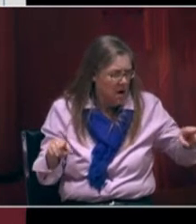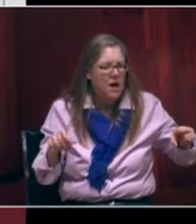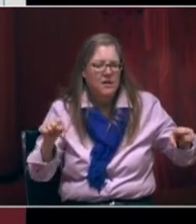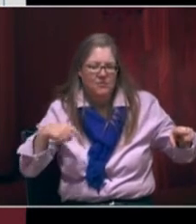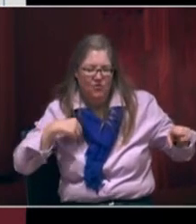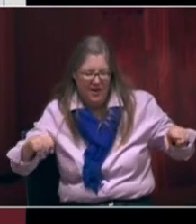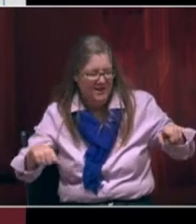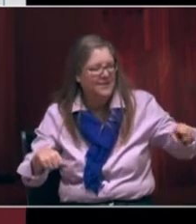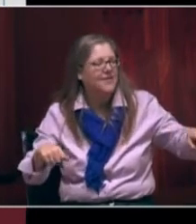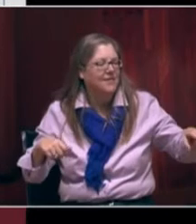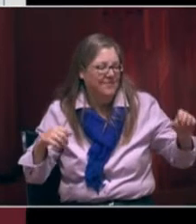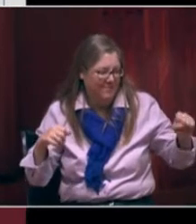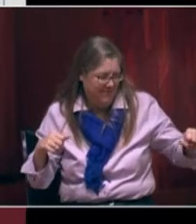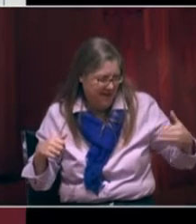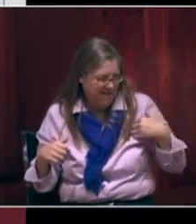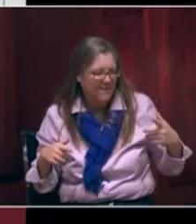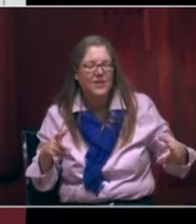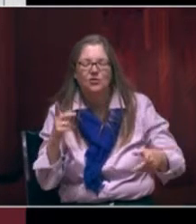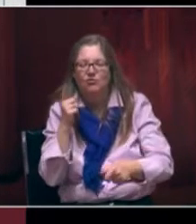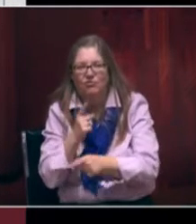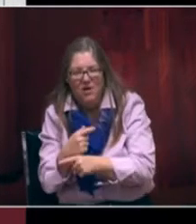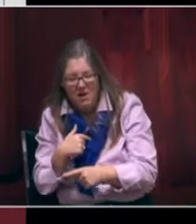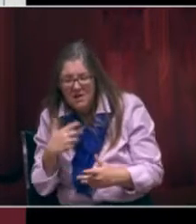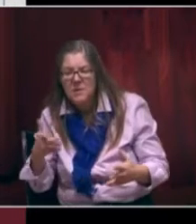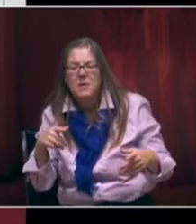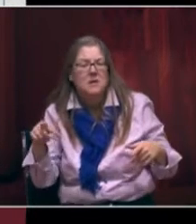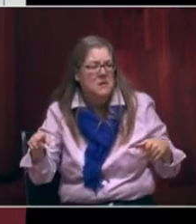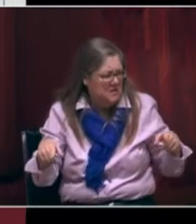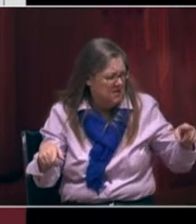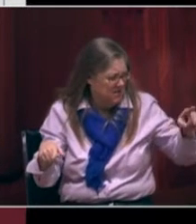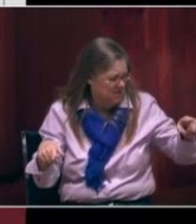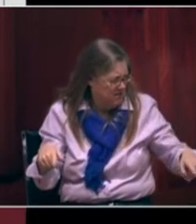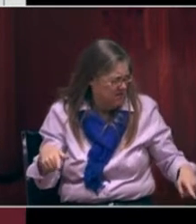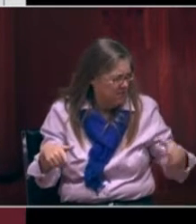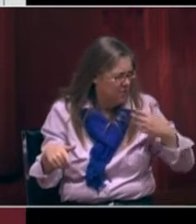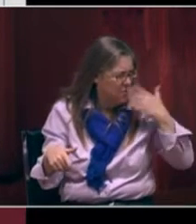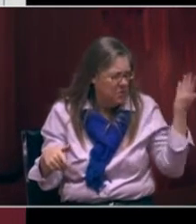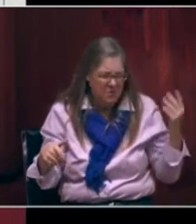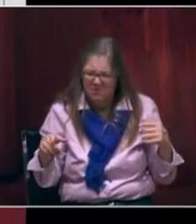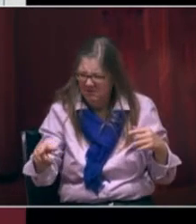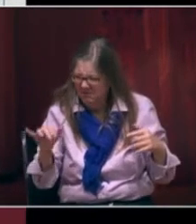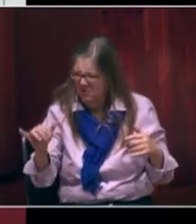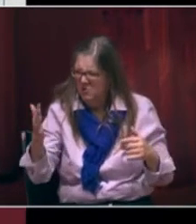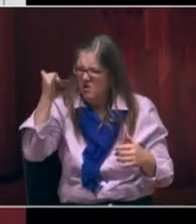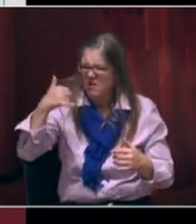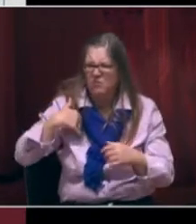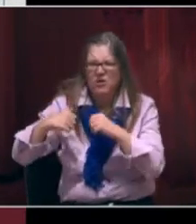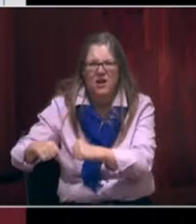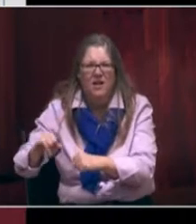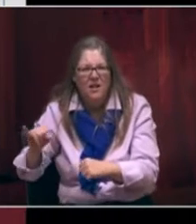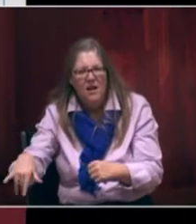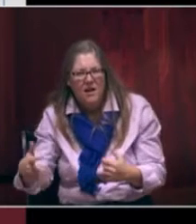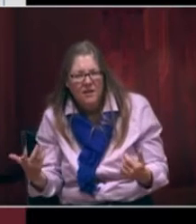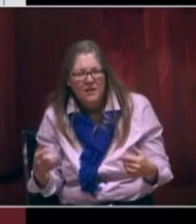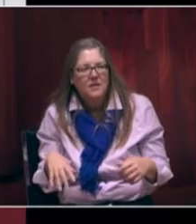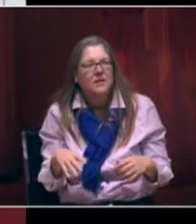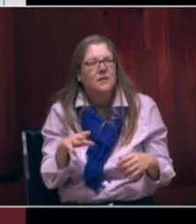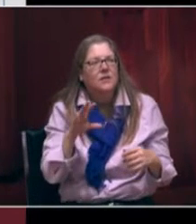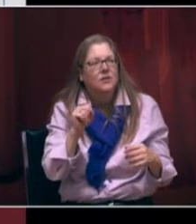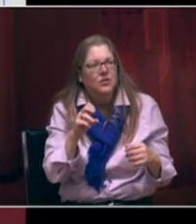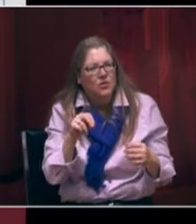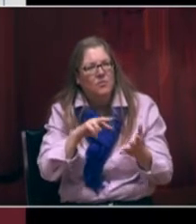now, there may not be, you know, direct alignment to what you're currently protecting and what's listed in the CUI registry. And what that really